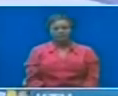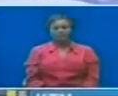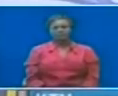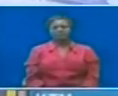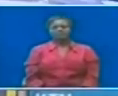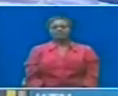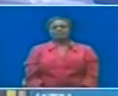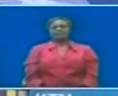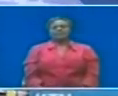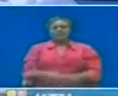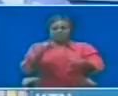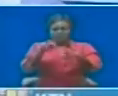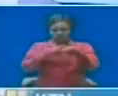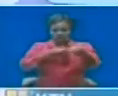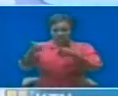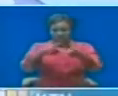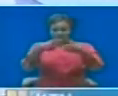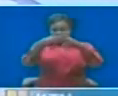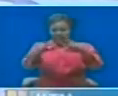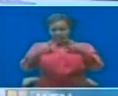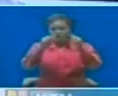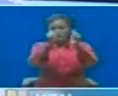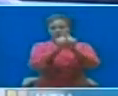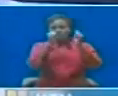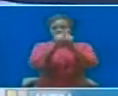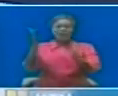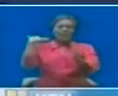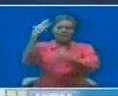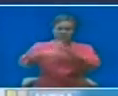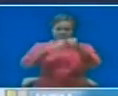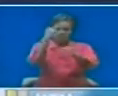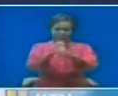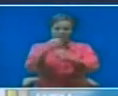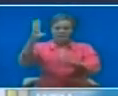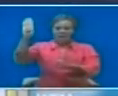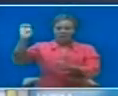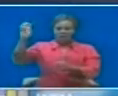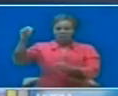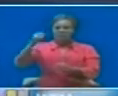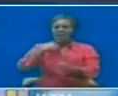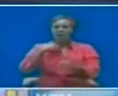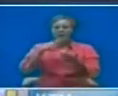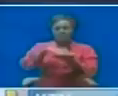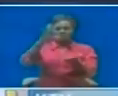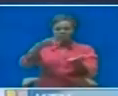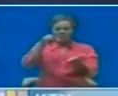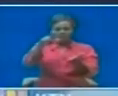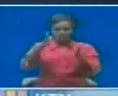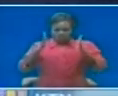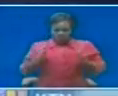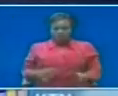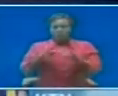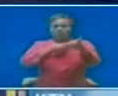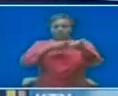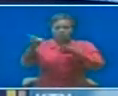Well, this is a journey that began in October last year. Ben Kitili, how did we get here? It is an epic journey that, you